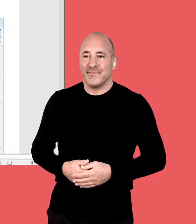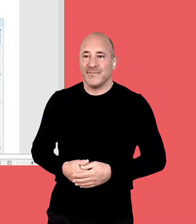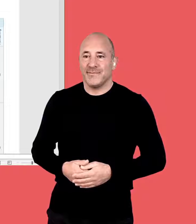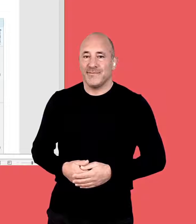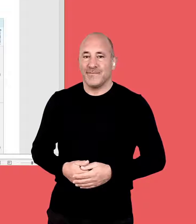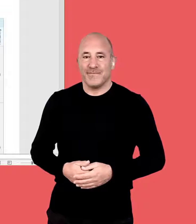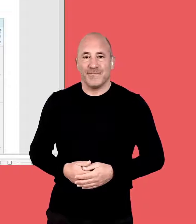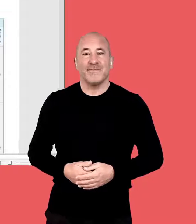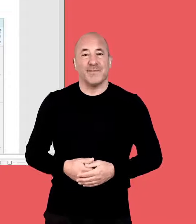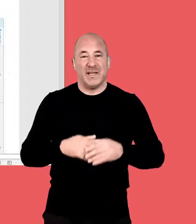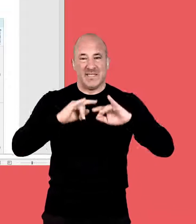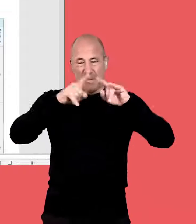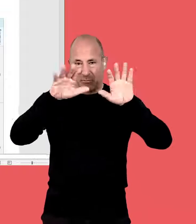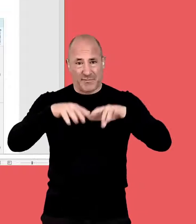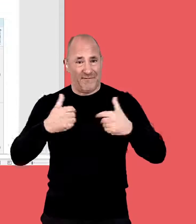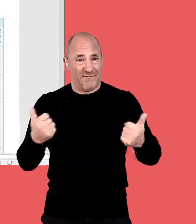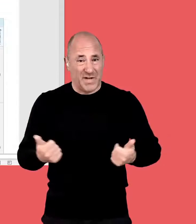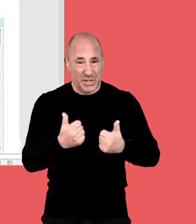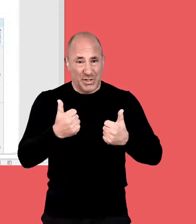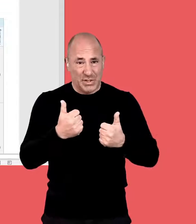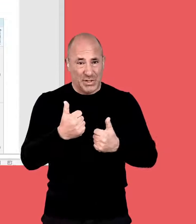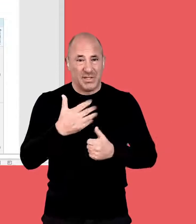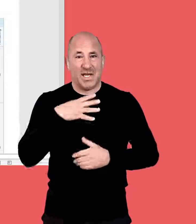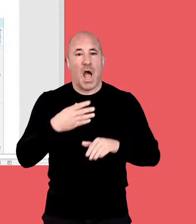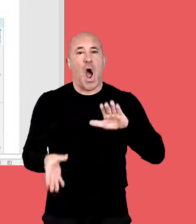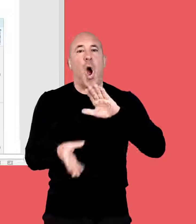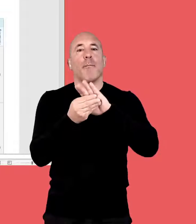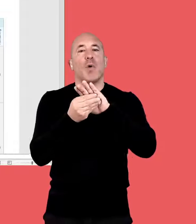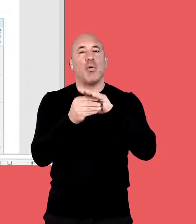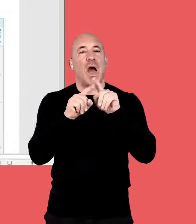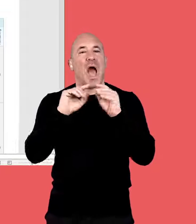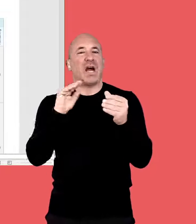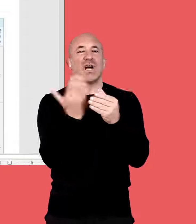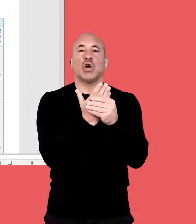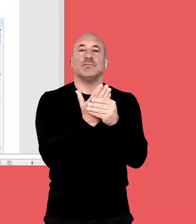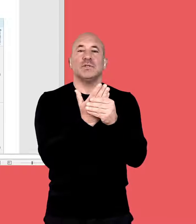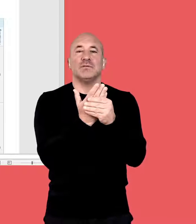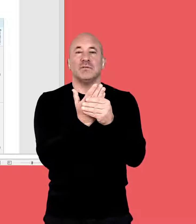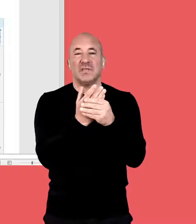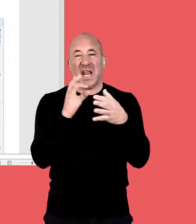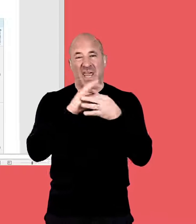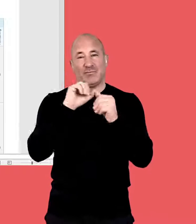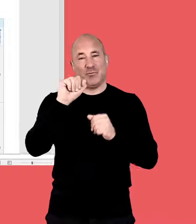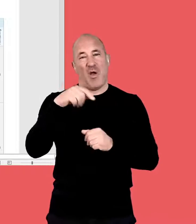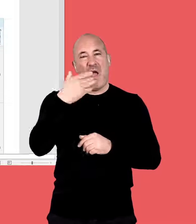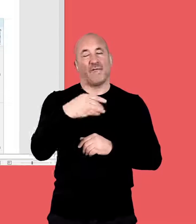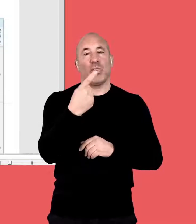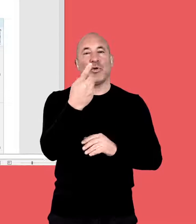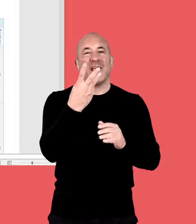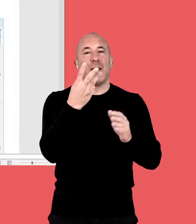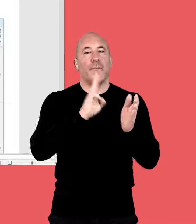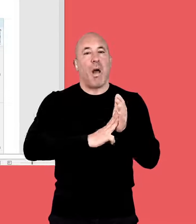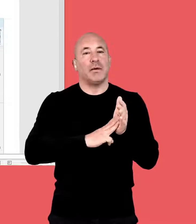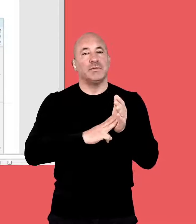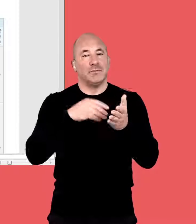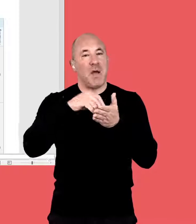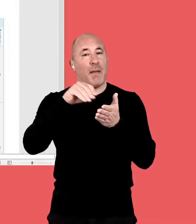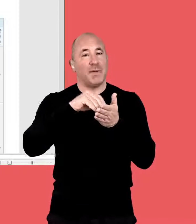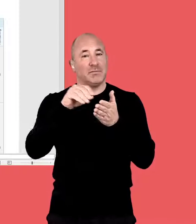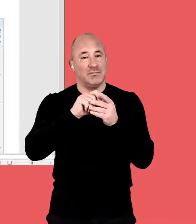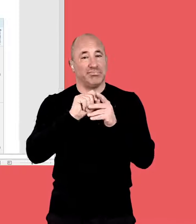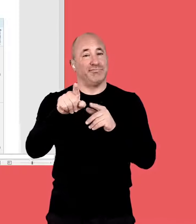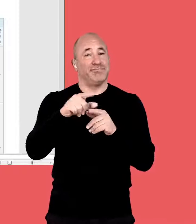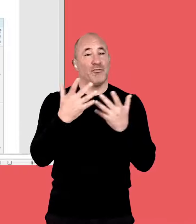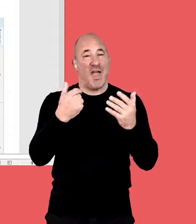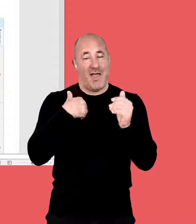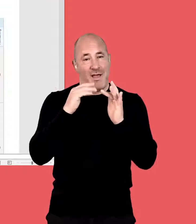Once you have completed a template, you will need to upload it as an attachment as part of your quarterly payment submission requests